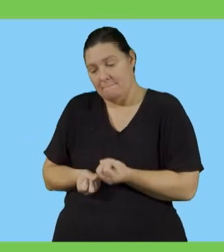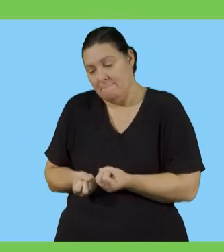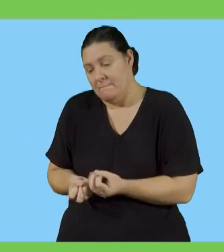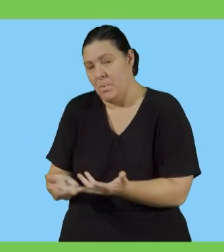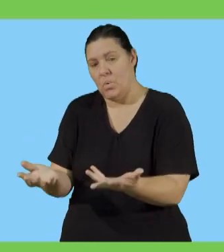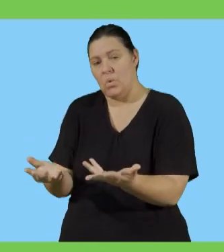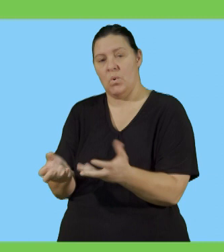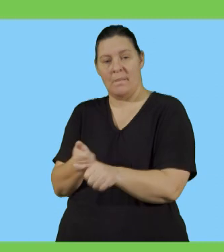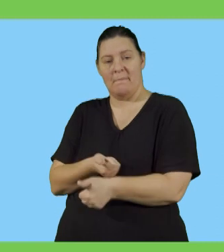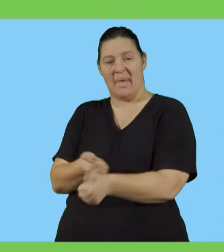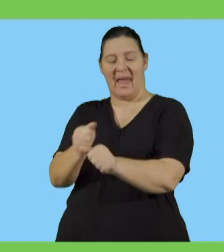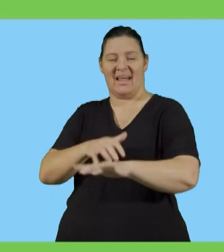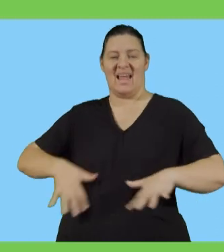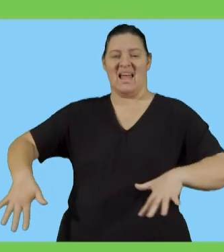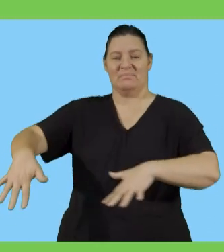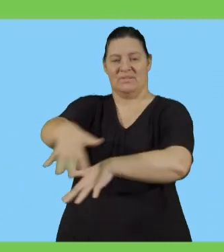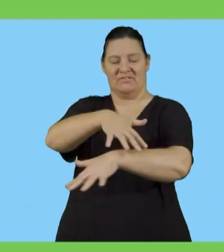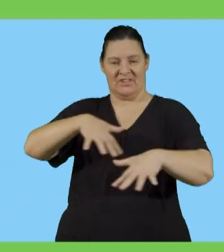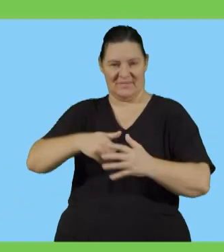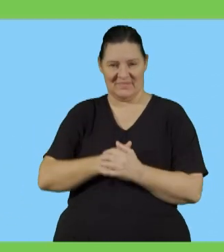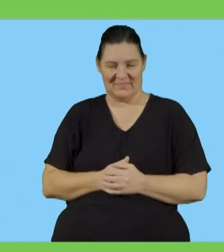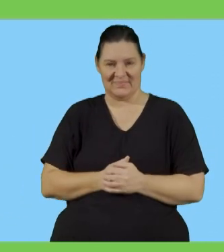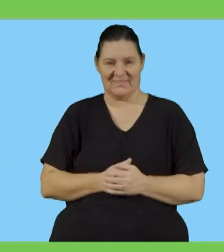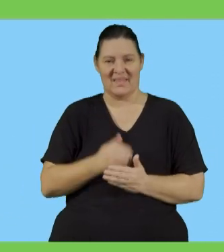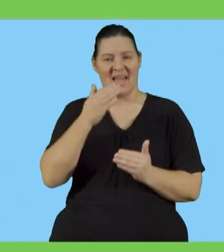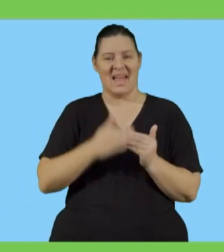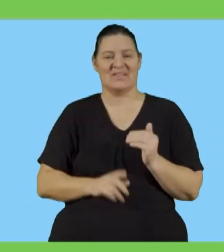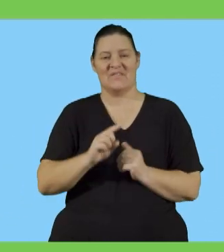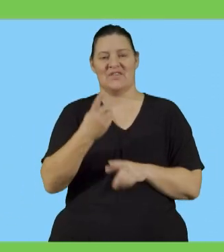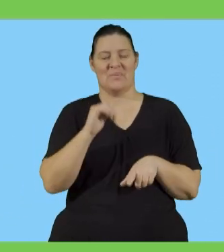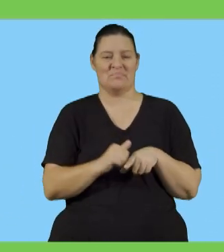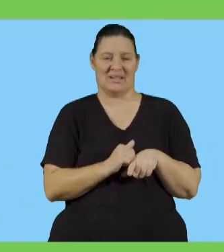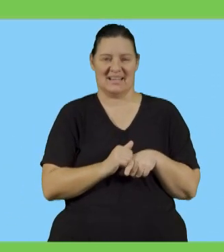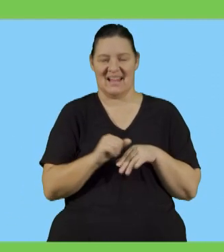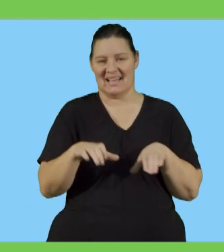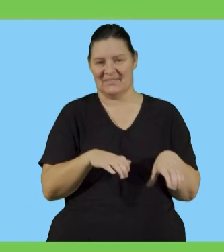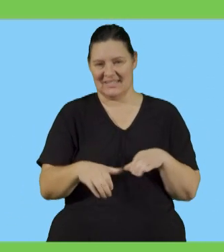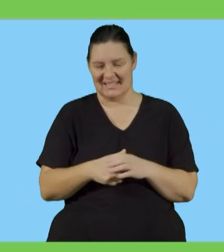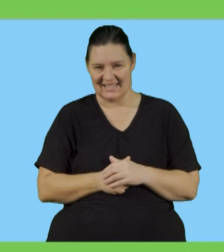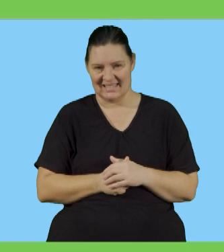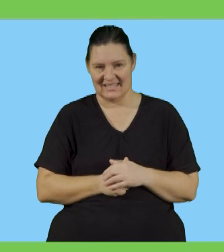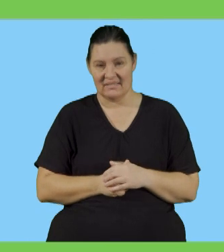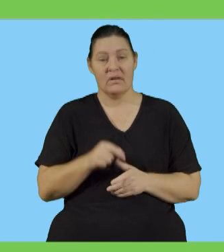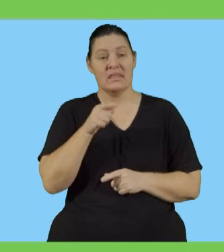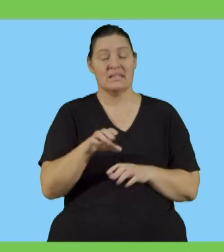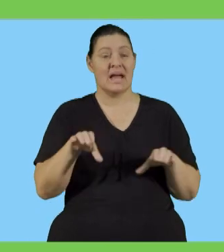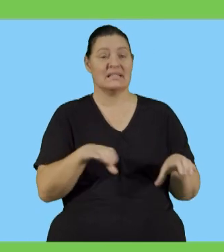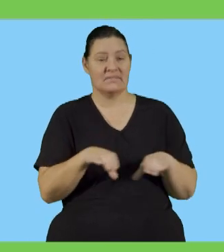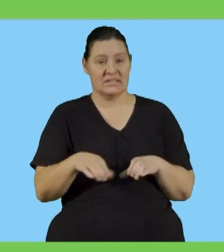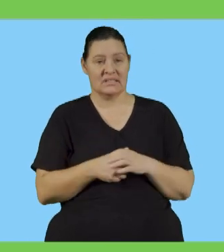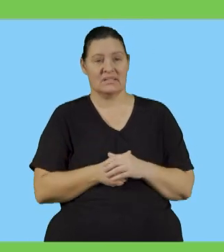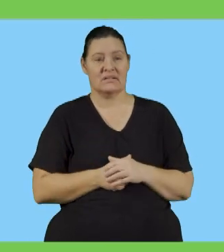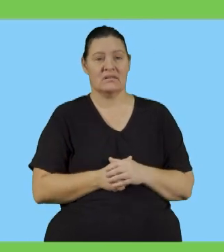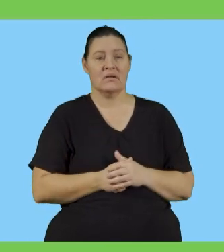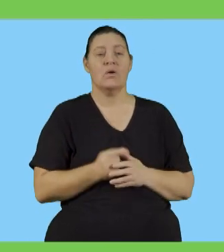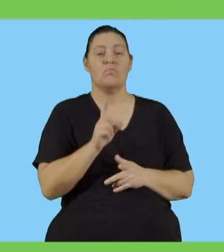the atmosphere. That is the end of our first practical activity. Well, for this activity, you are going to